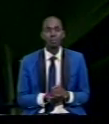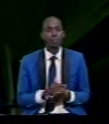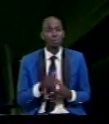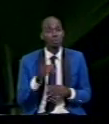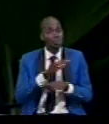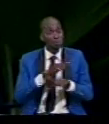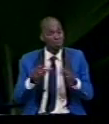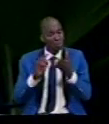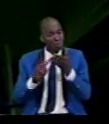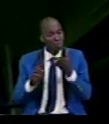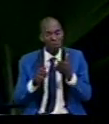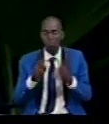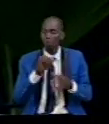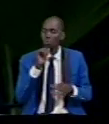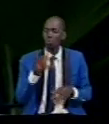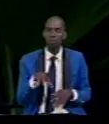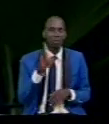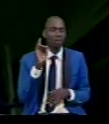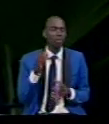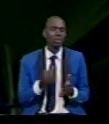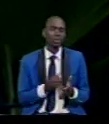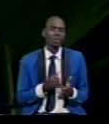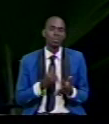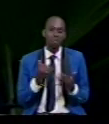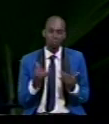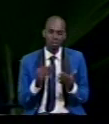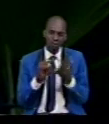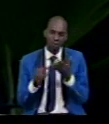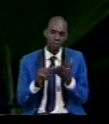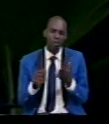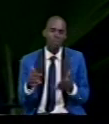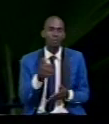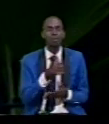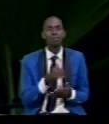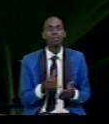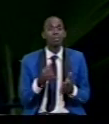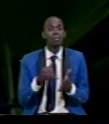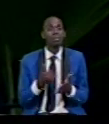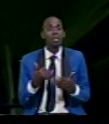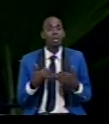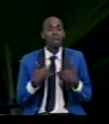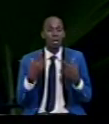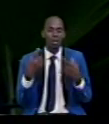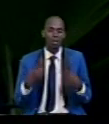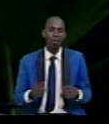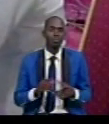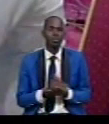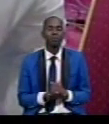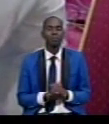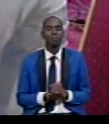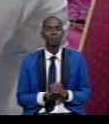it. Check. It has happened.